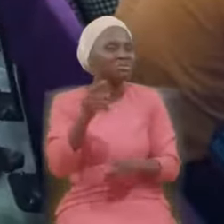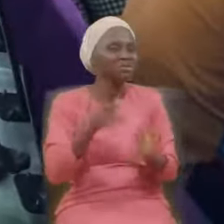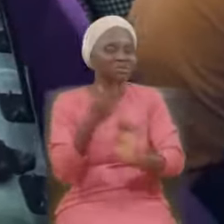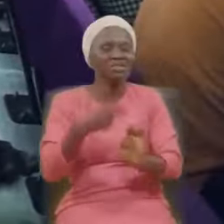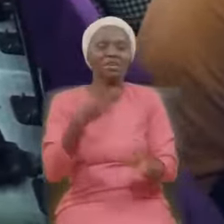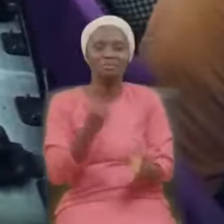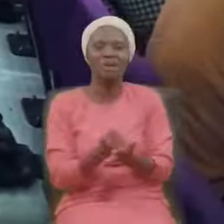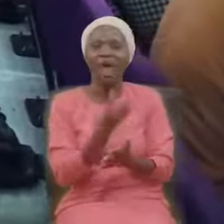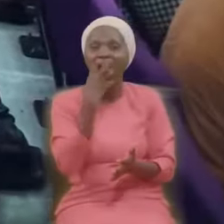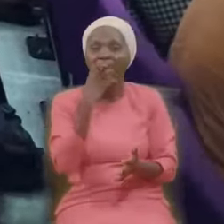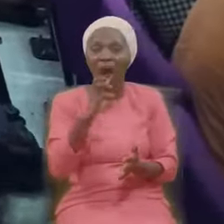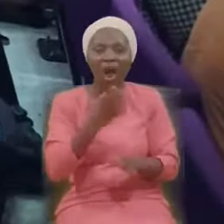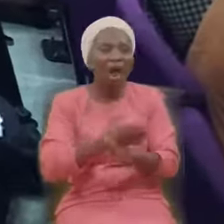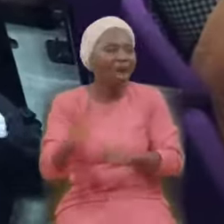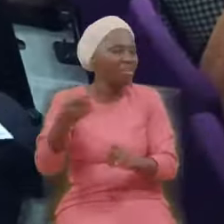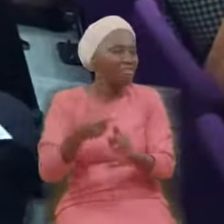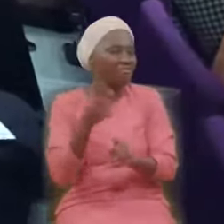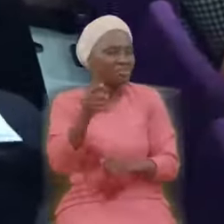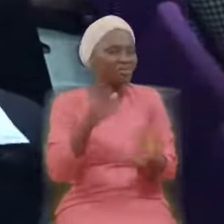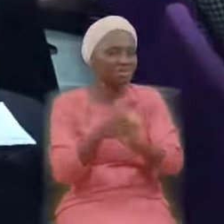Curses will pass you by.